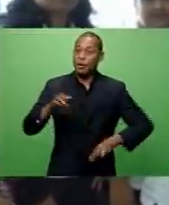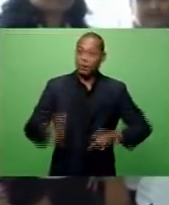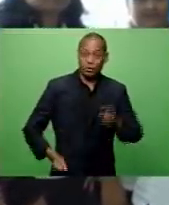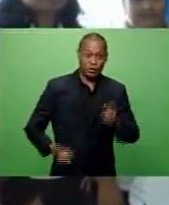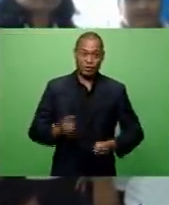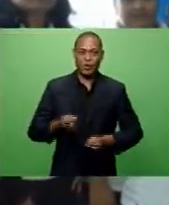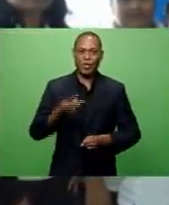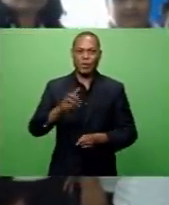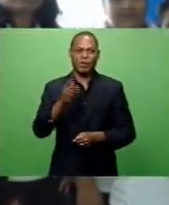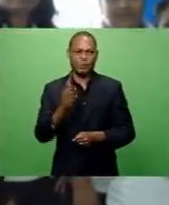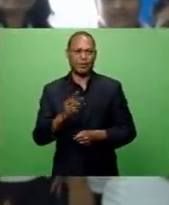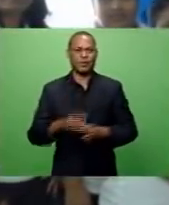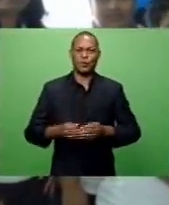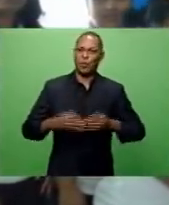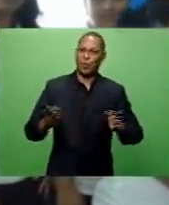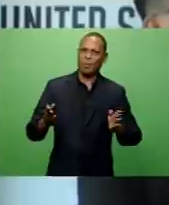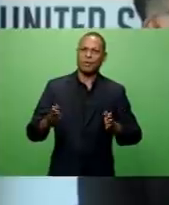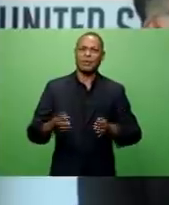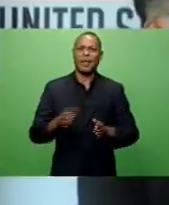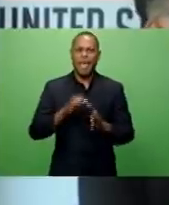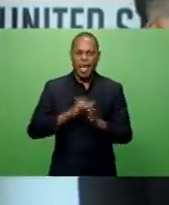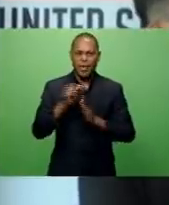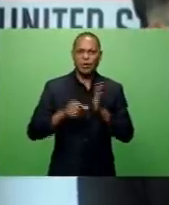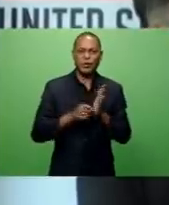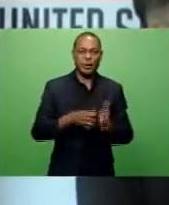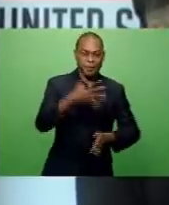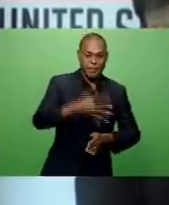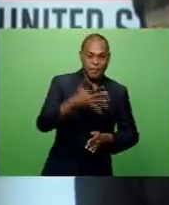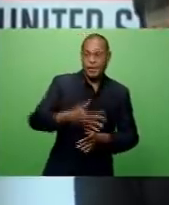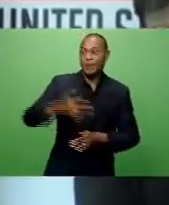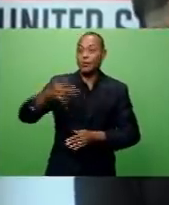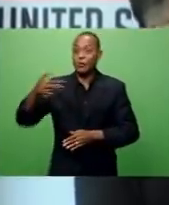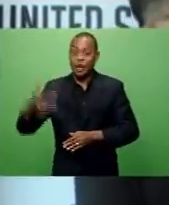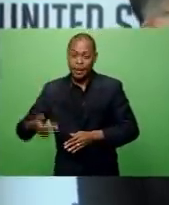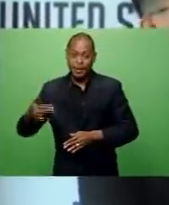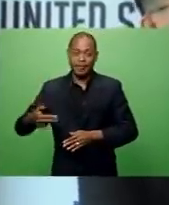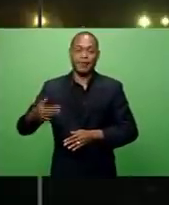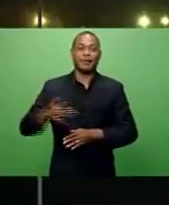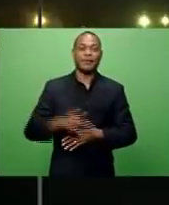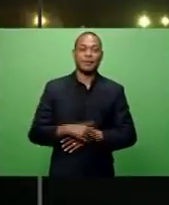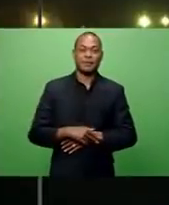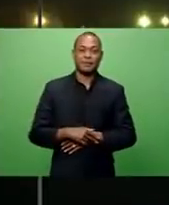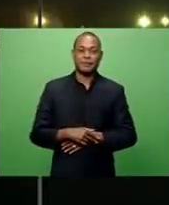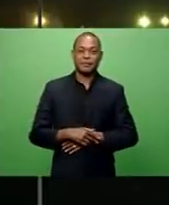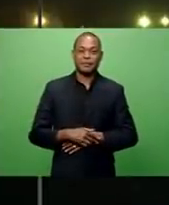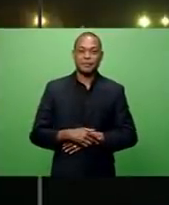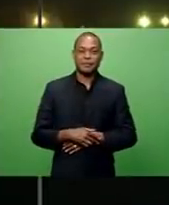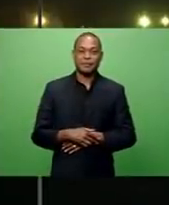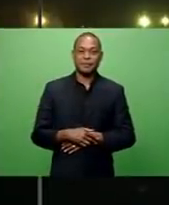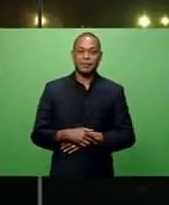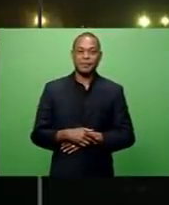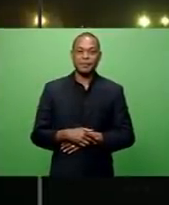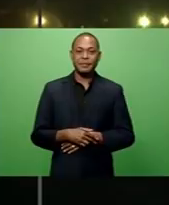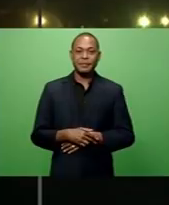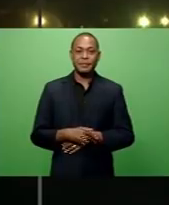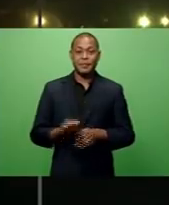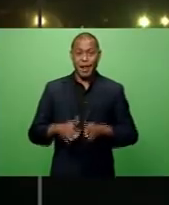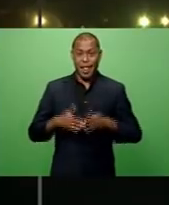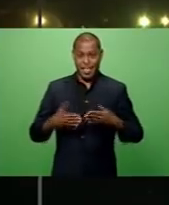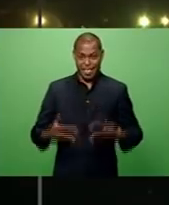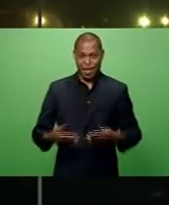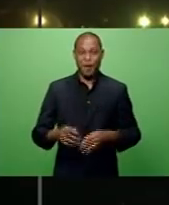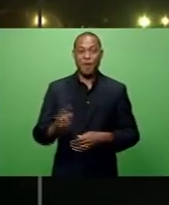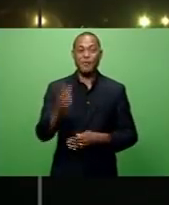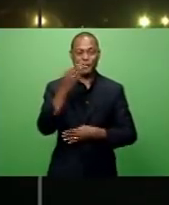girls between ages of 15 and 18. Dipesh Kumar, FBC News. And Whitney is here now for